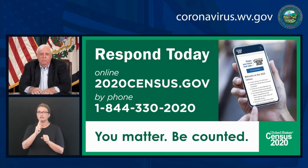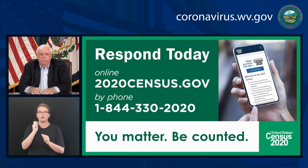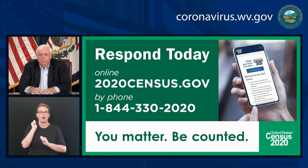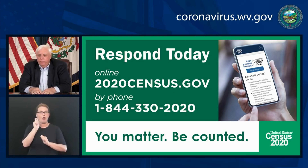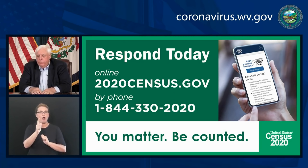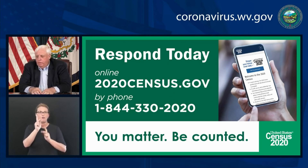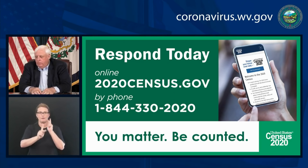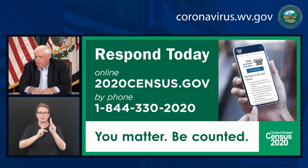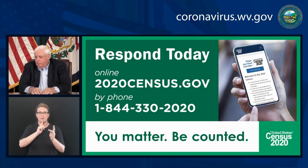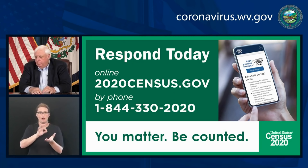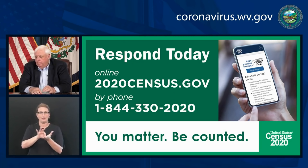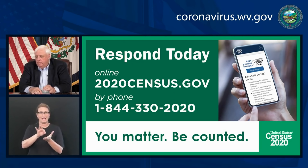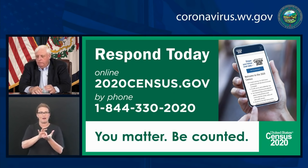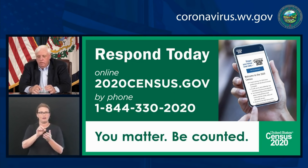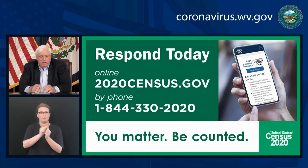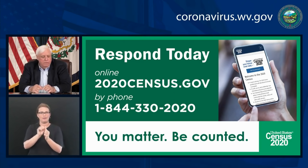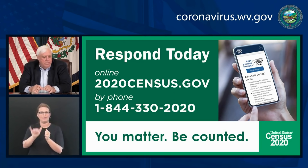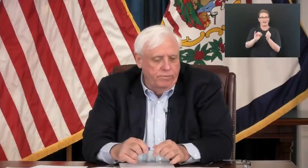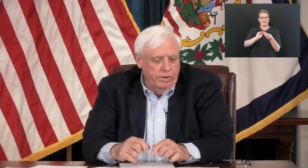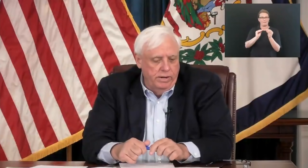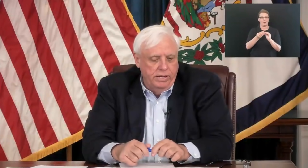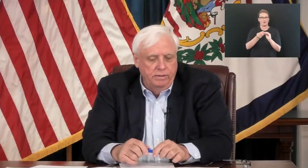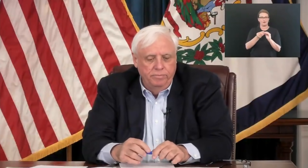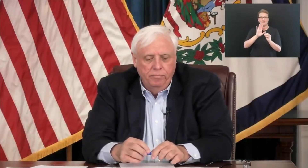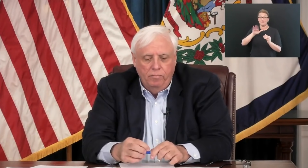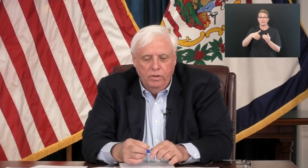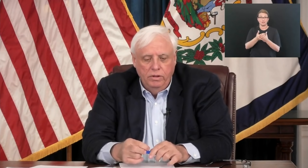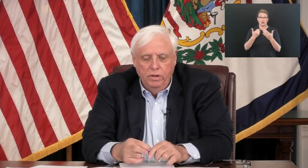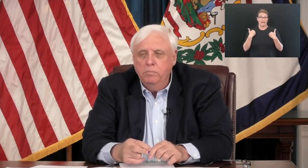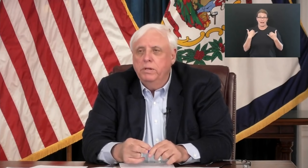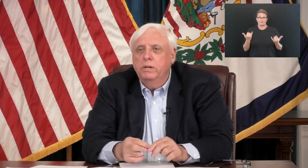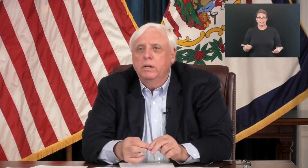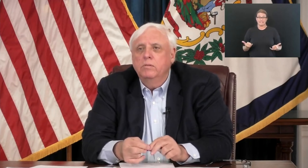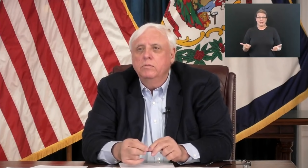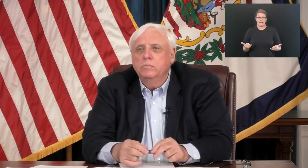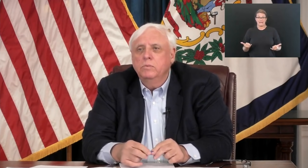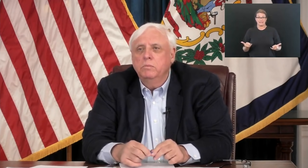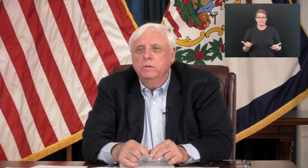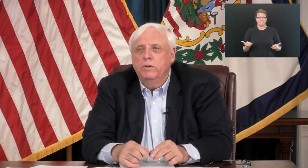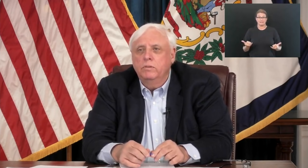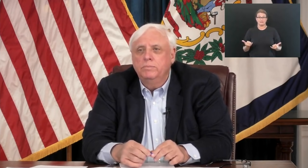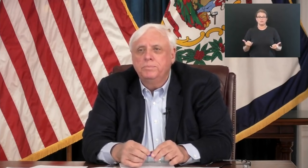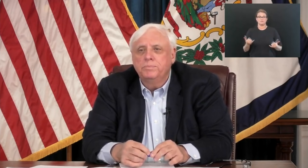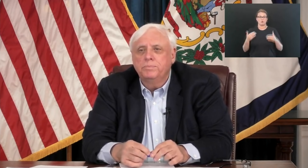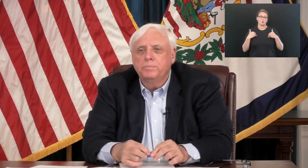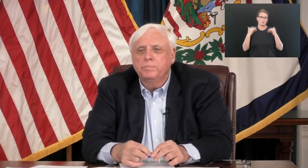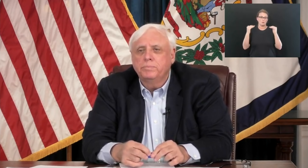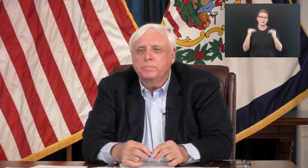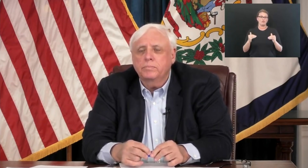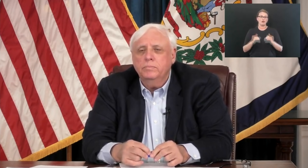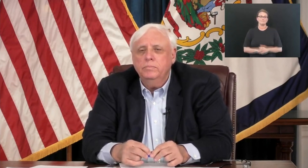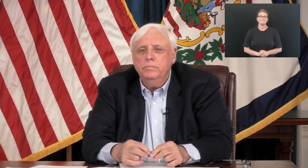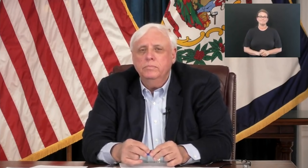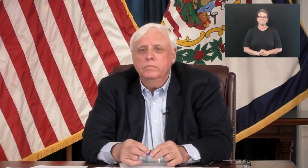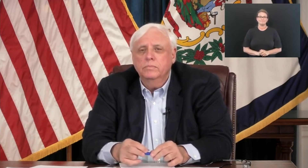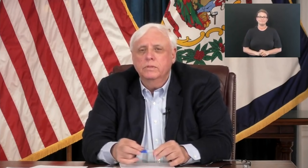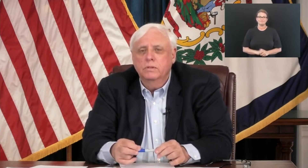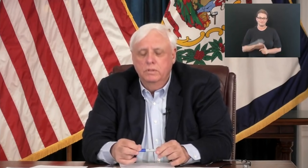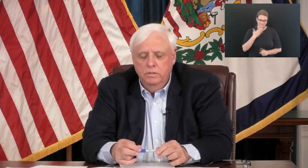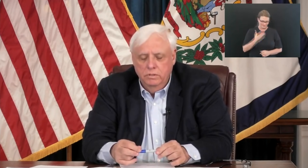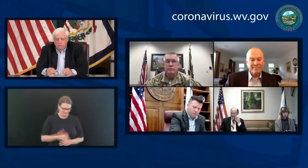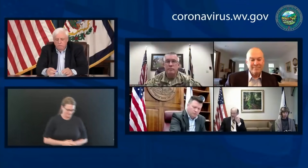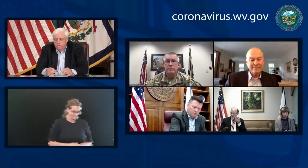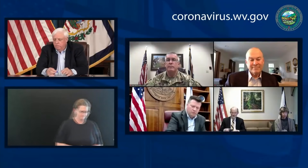counted. That's all I've got for today, you know, but we'll move on. All right, thank you,